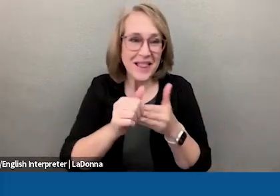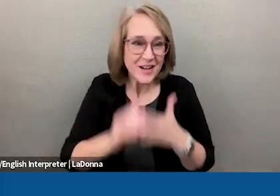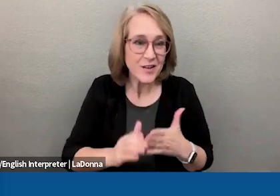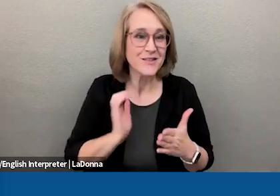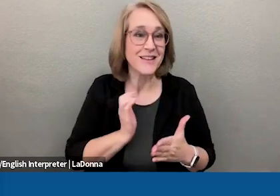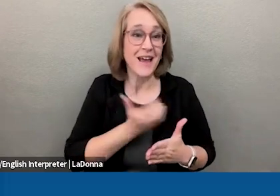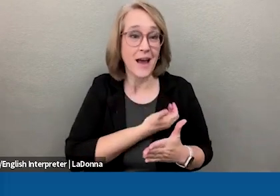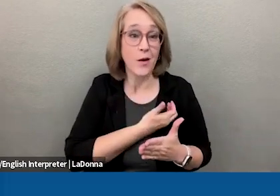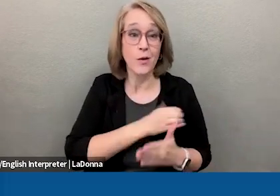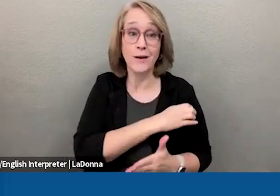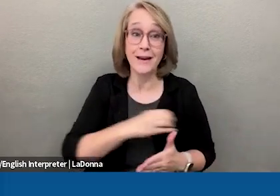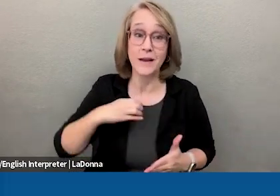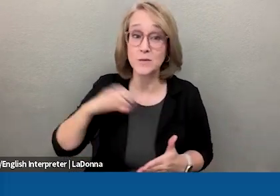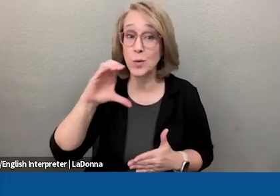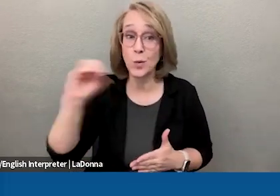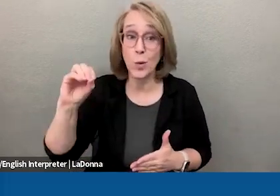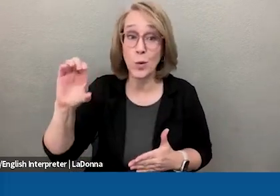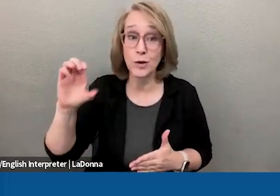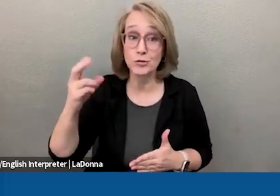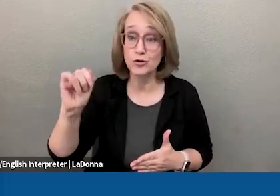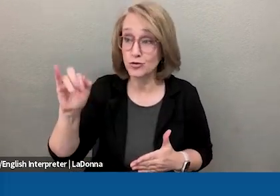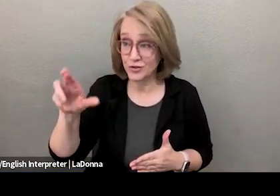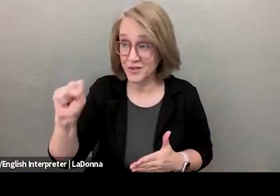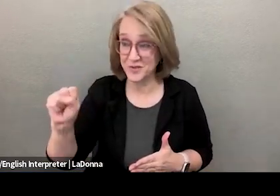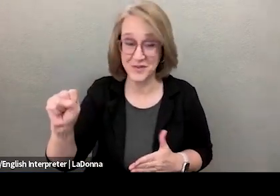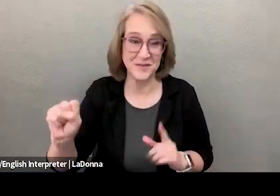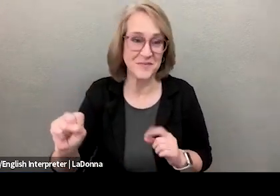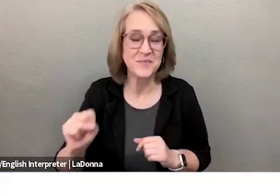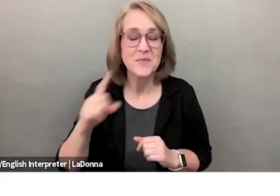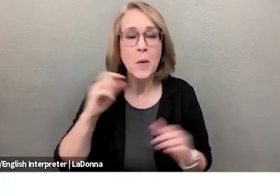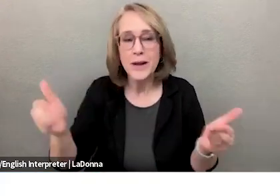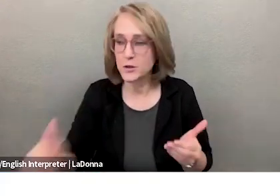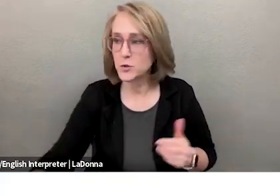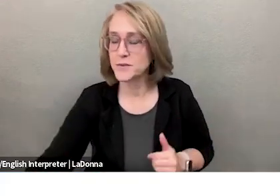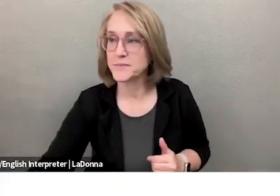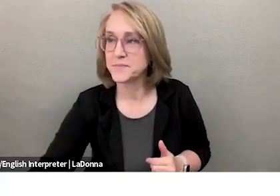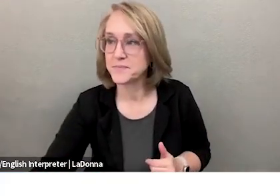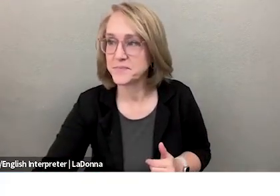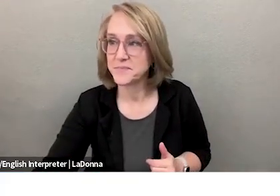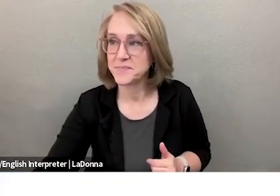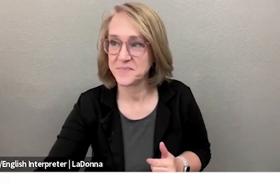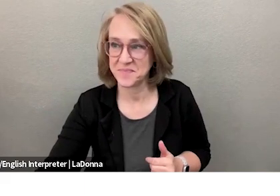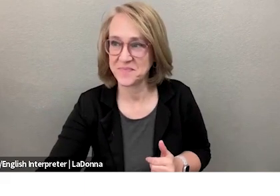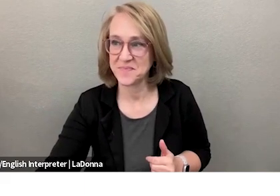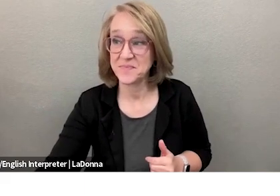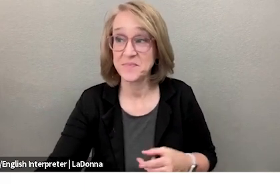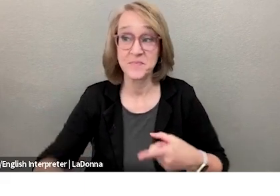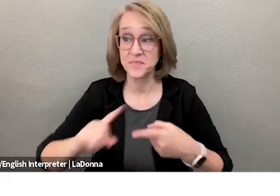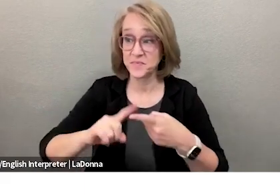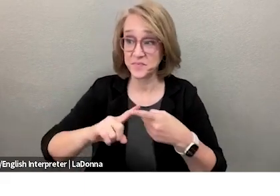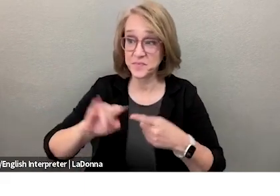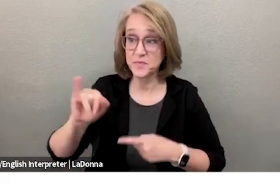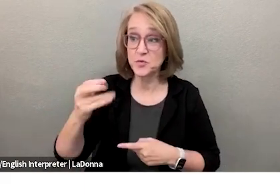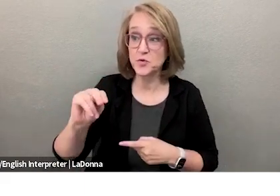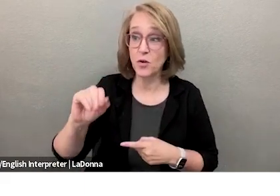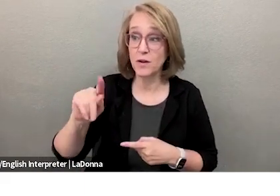council co-chairs for RAISE. First off, let me introduce Jonathan Cotter. Jonathan is